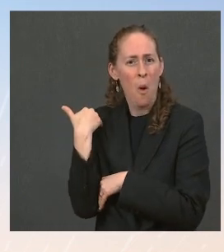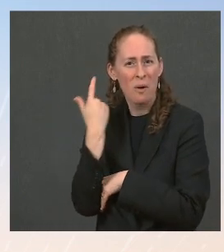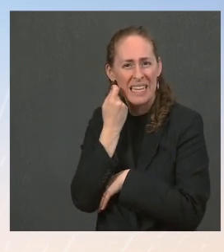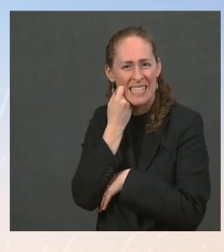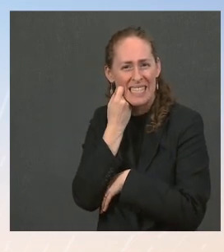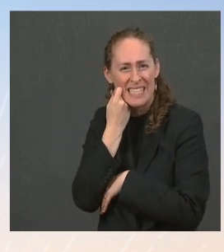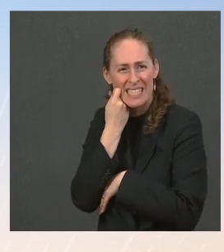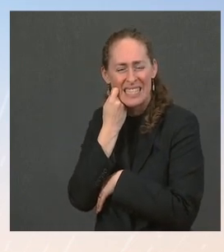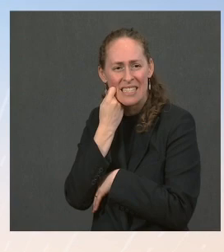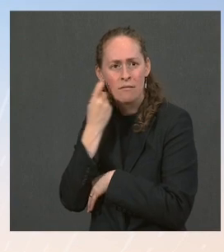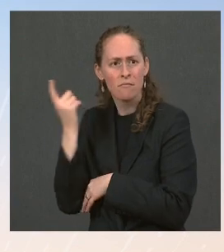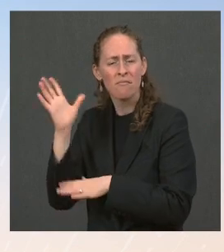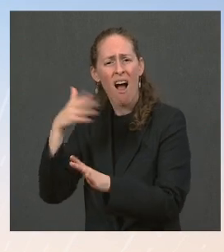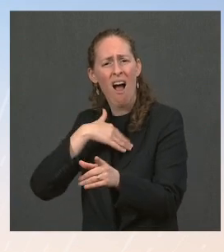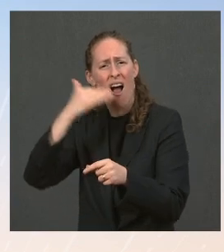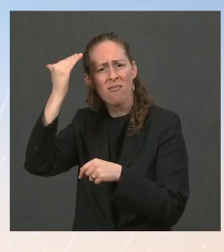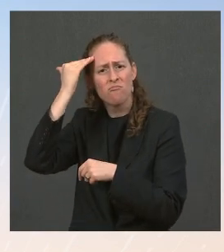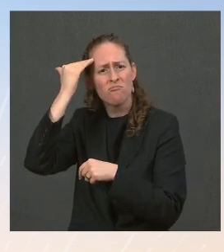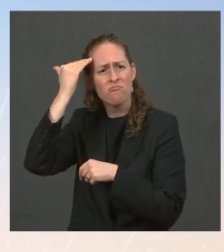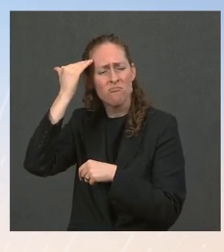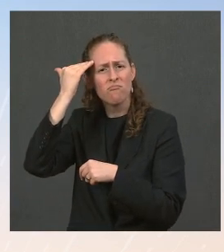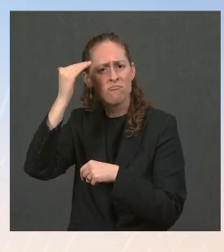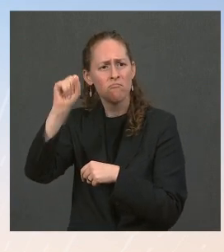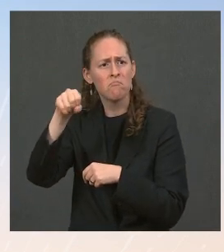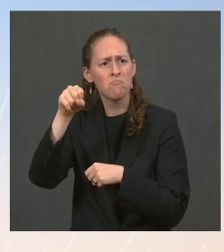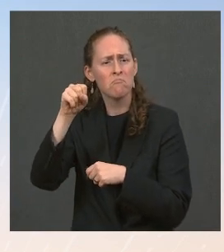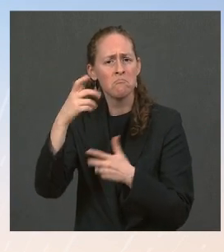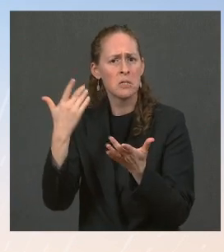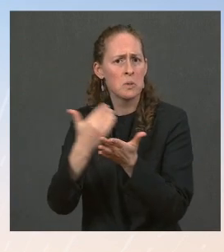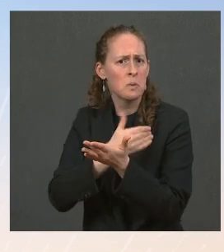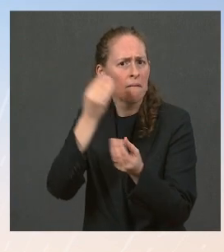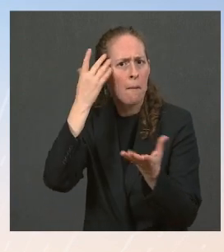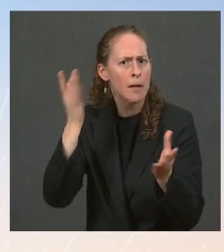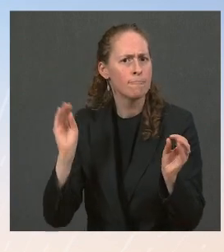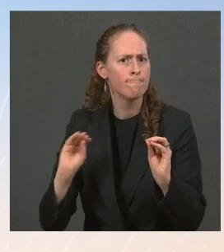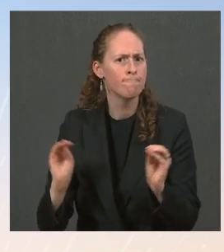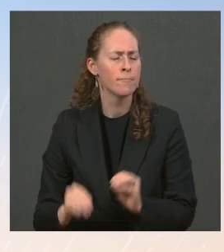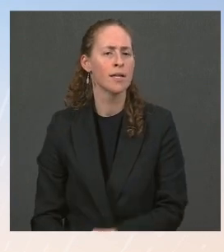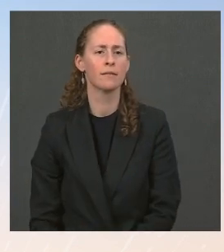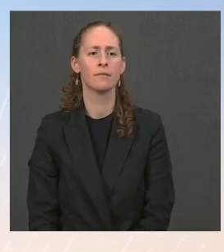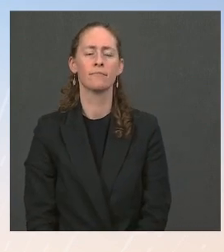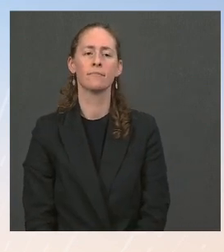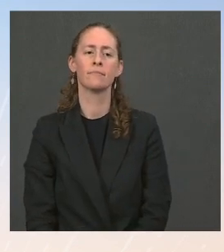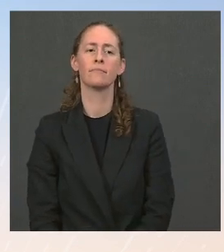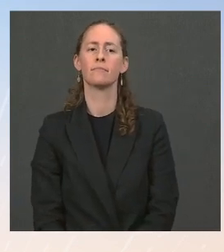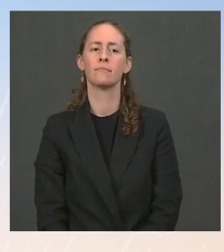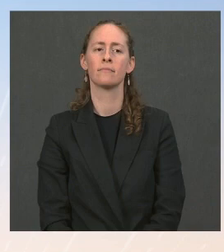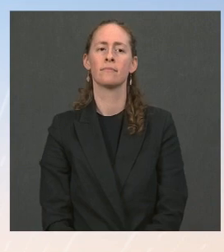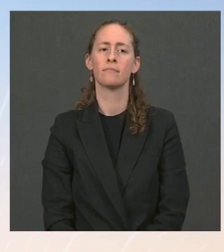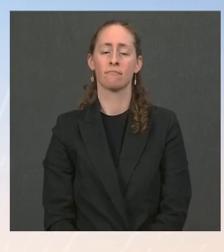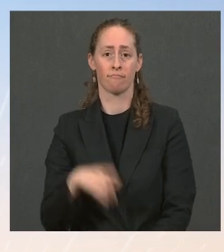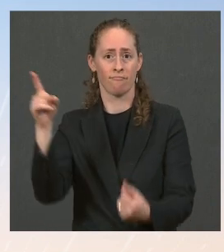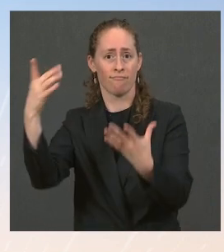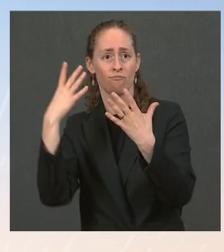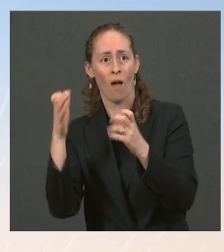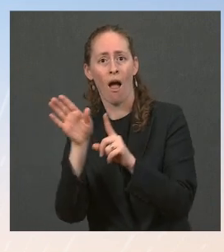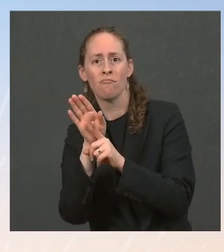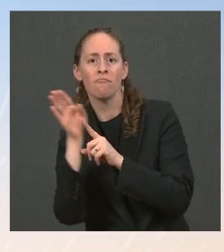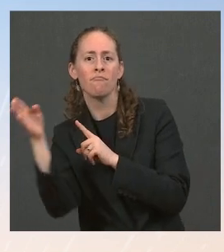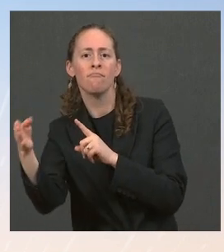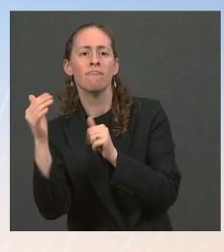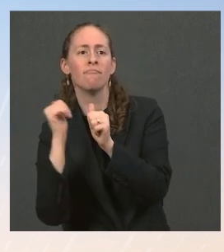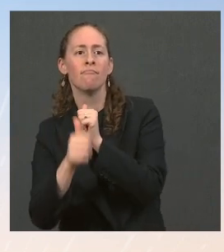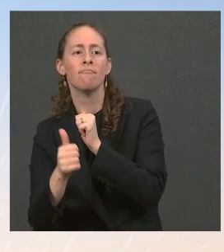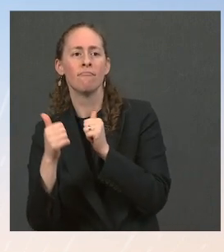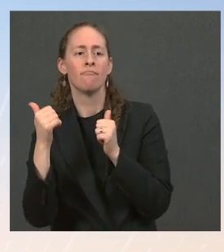Okay. Let me ask you about this meeting a little bit later today, if I can. First, does the president want to vote on both the reconciliation budget package or the budget reconciliation package and